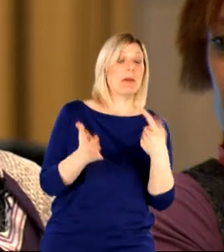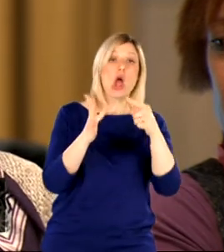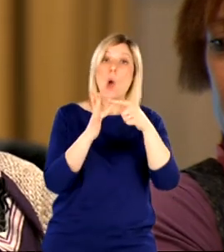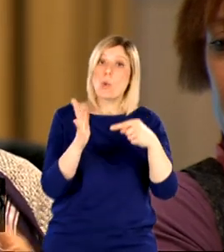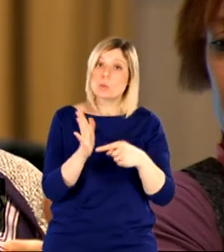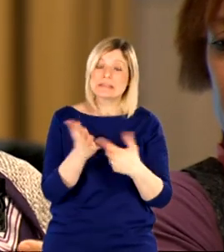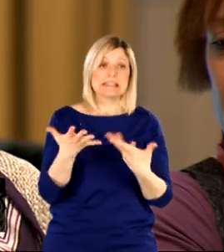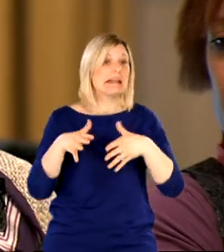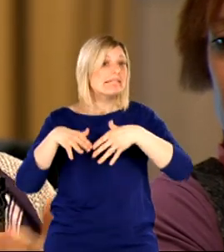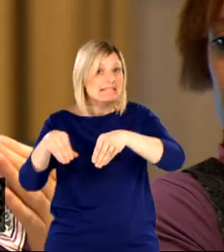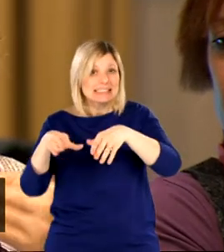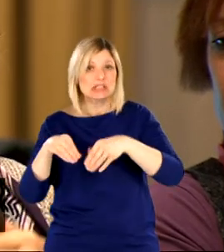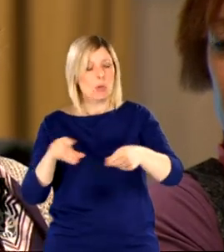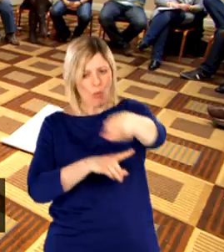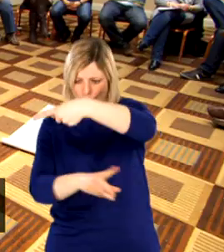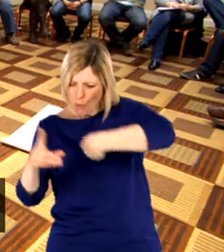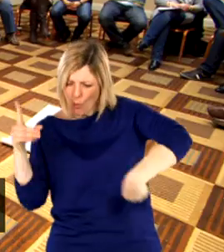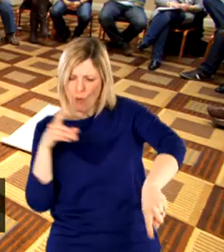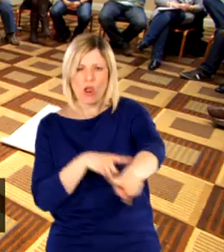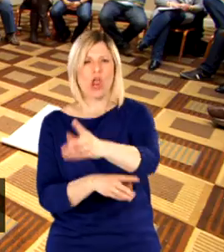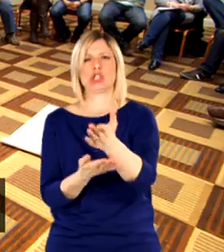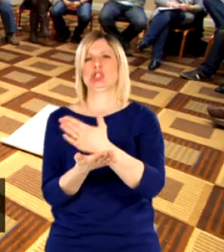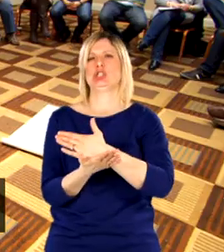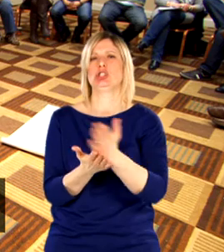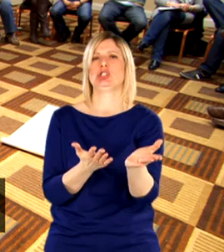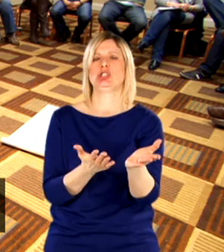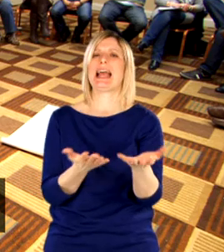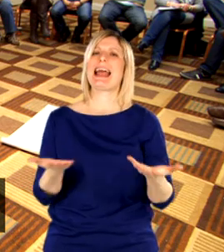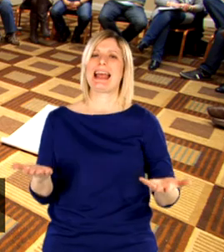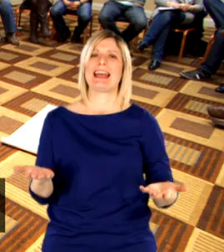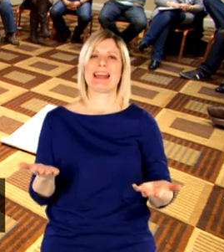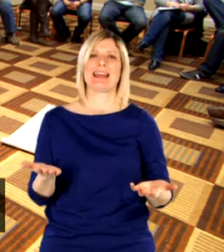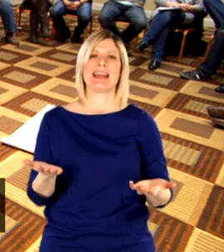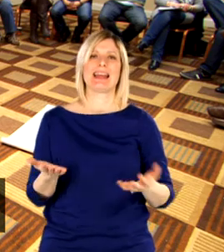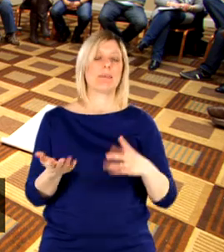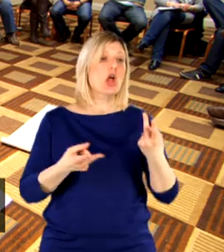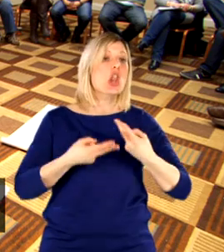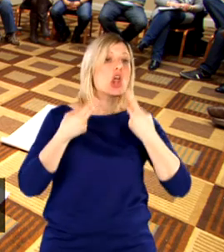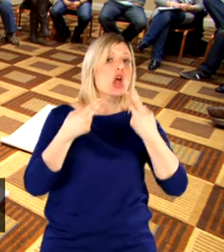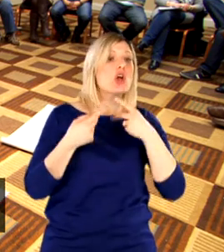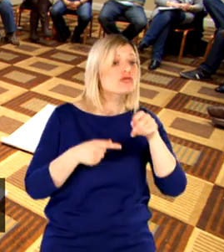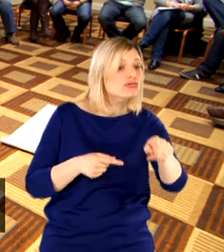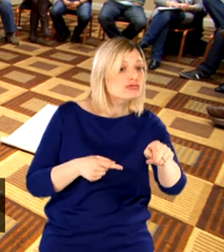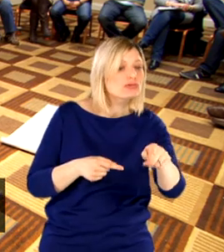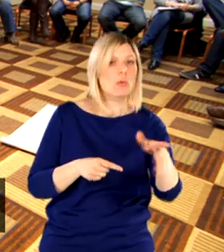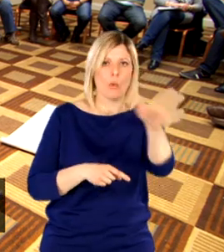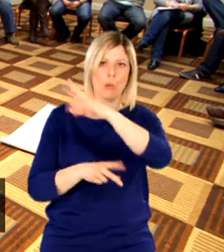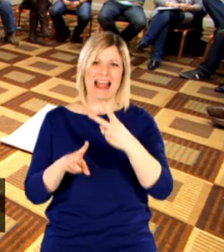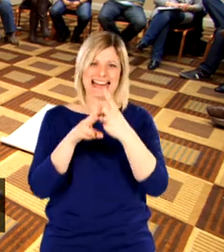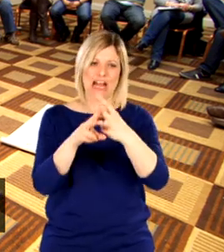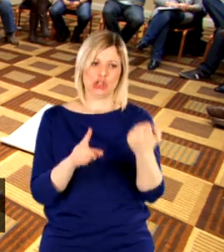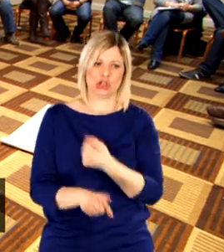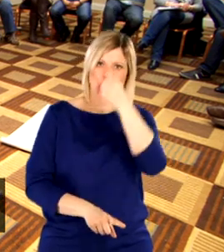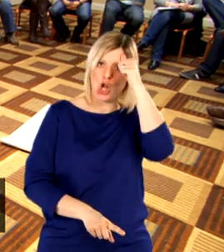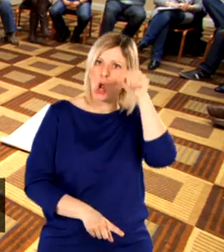from the OT or the physio, it should be all part of it. It should be shared with everybody. In a setting, in a nurse setting, all the carers should know